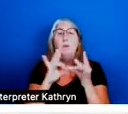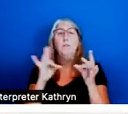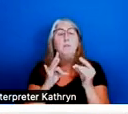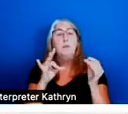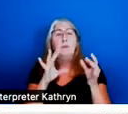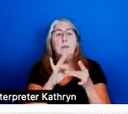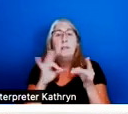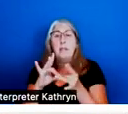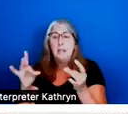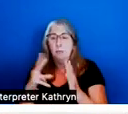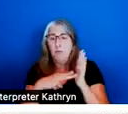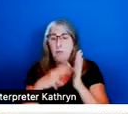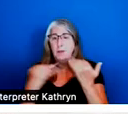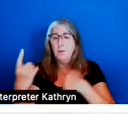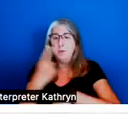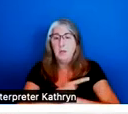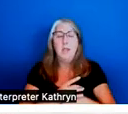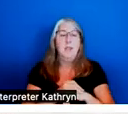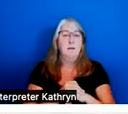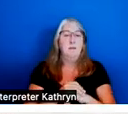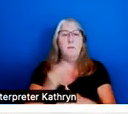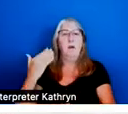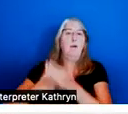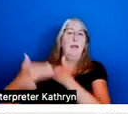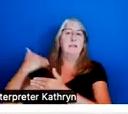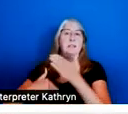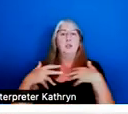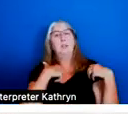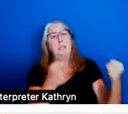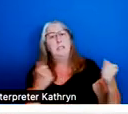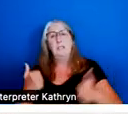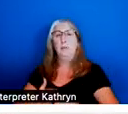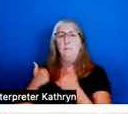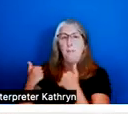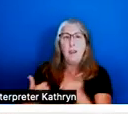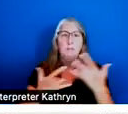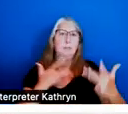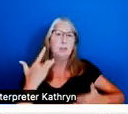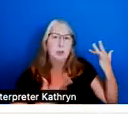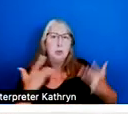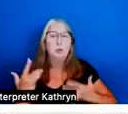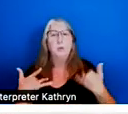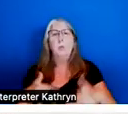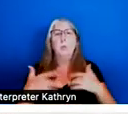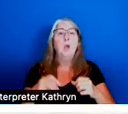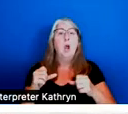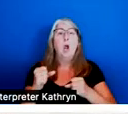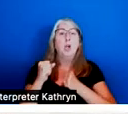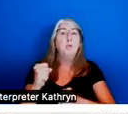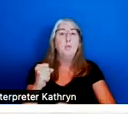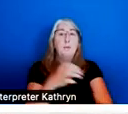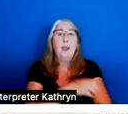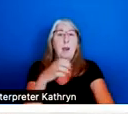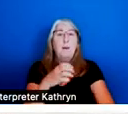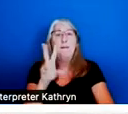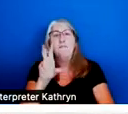resonate: spirituality, ancestors, healing, survivorship, joy, our superpower, Vivian. Yes, just